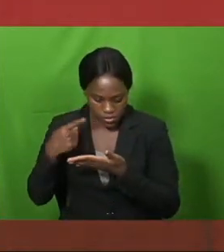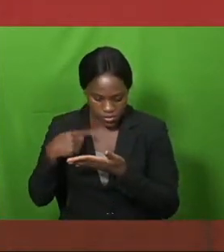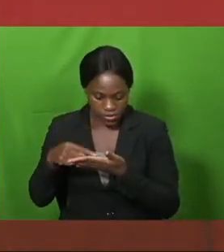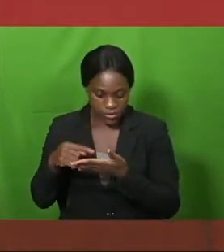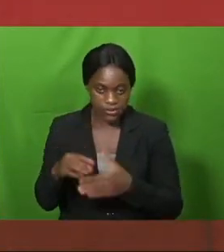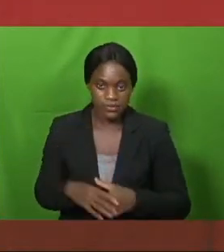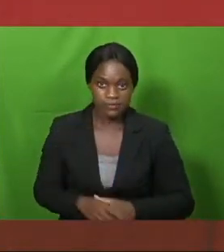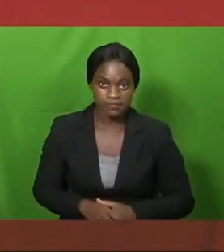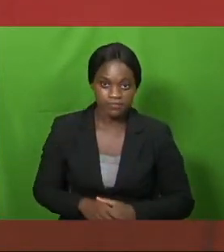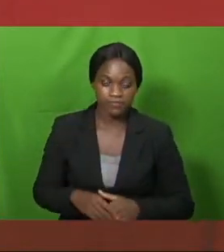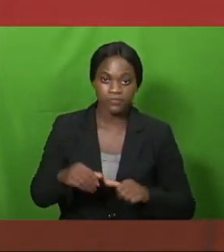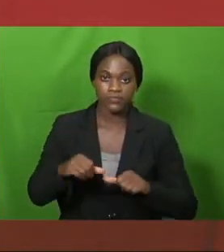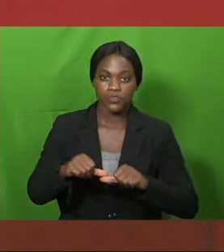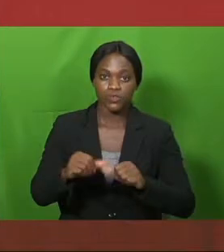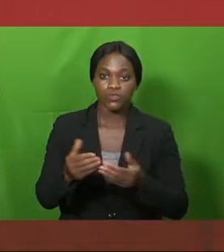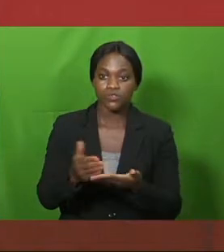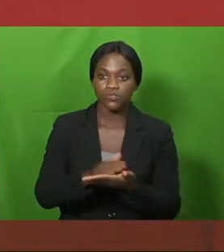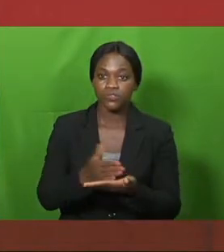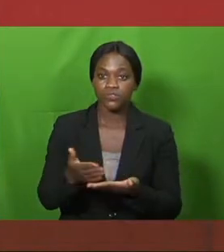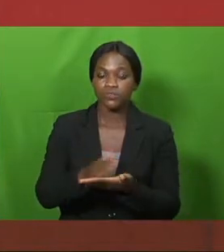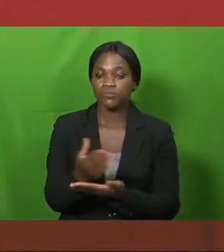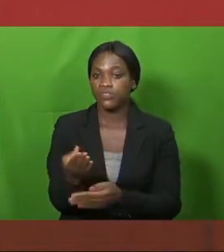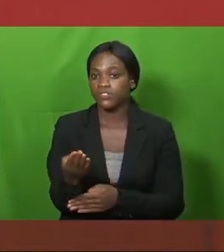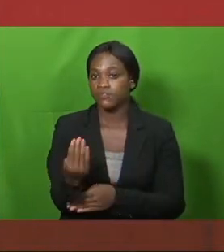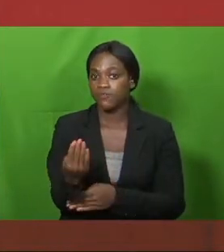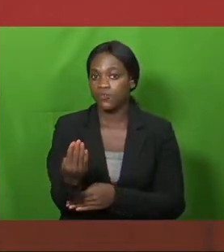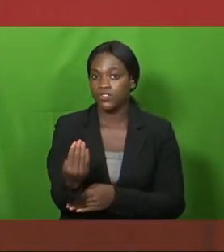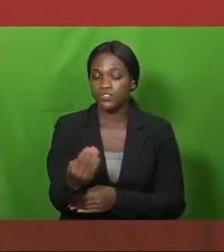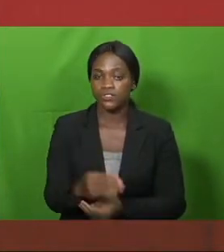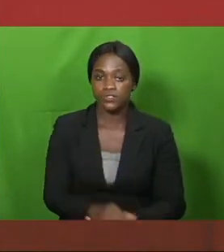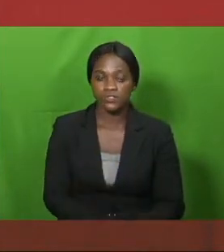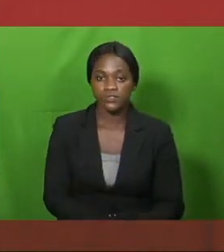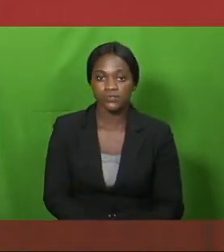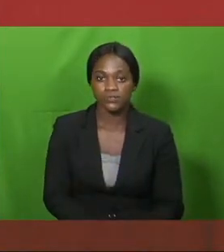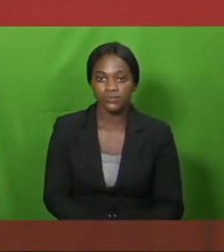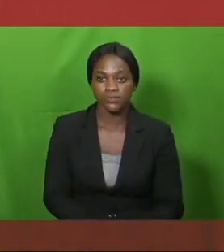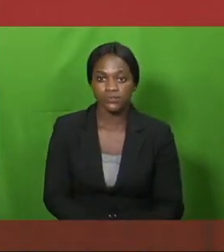So we move to 14, page 14.